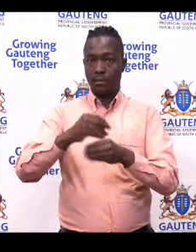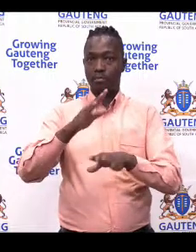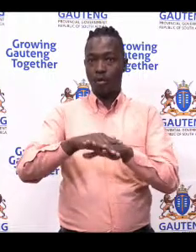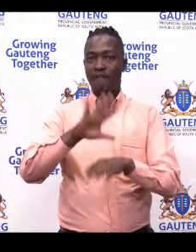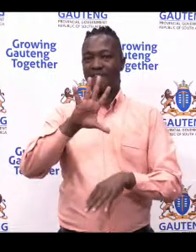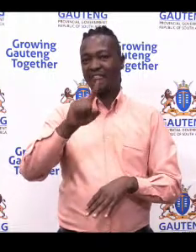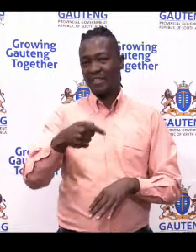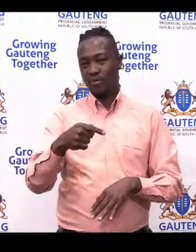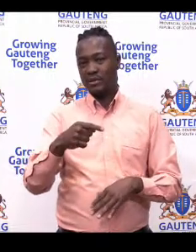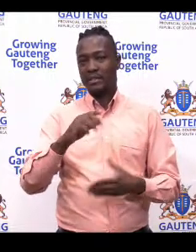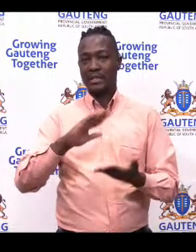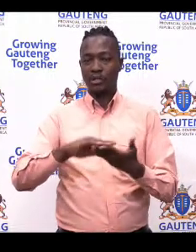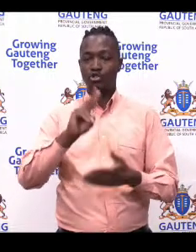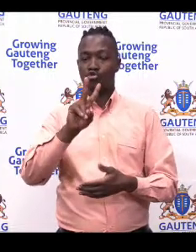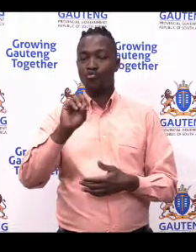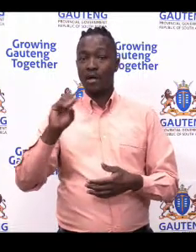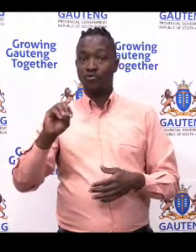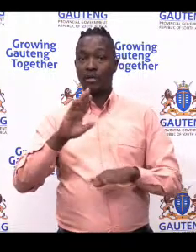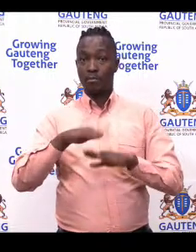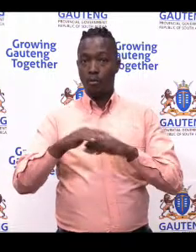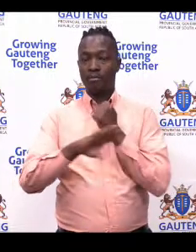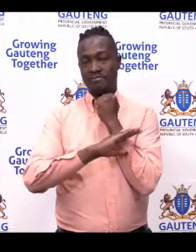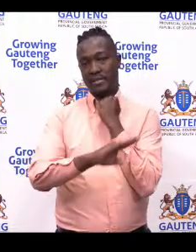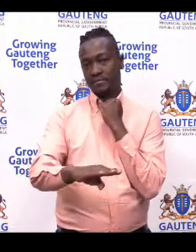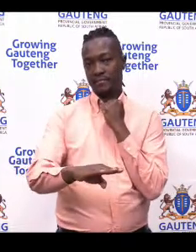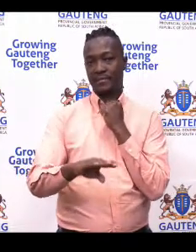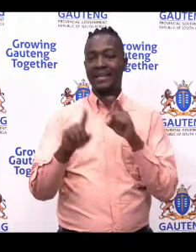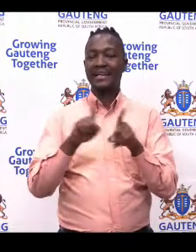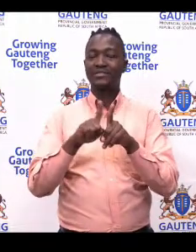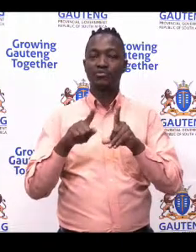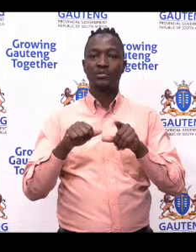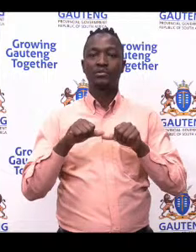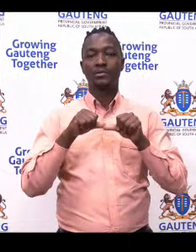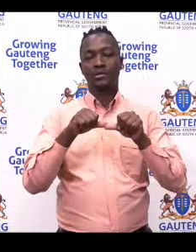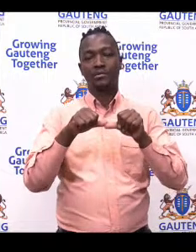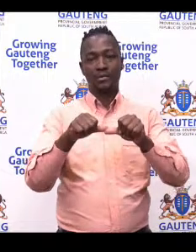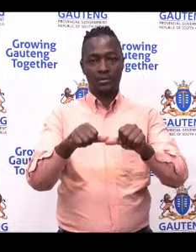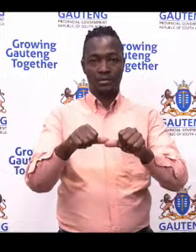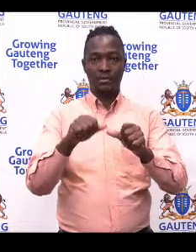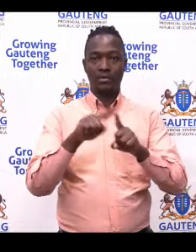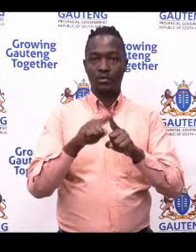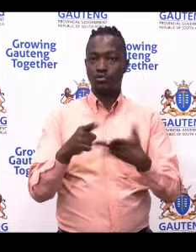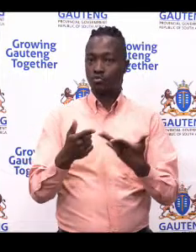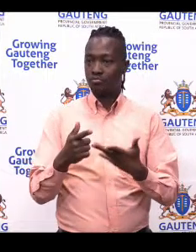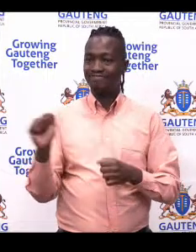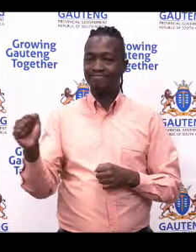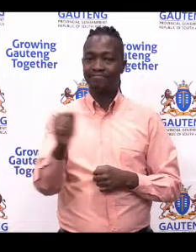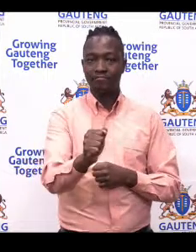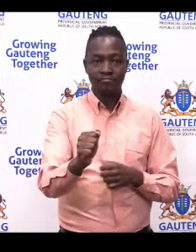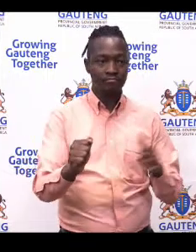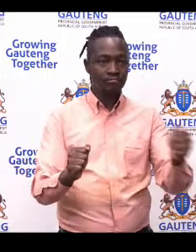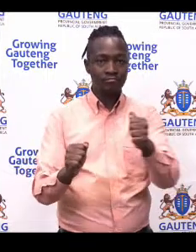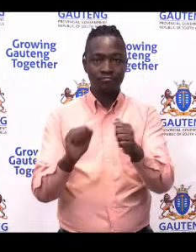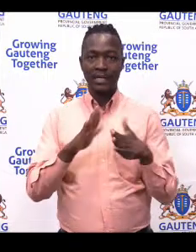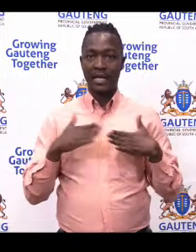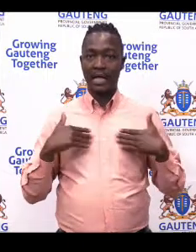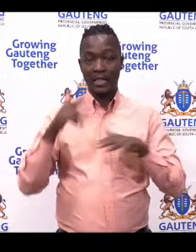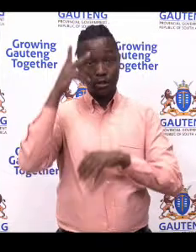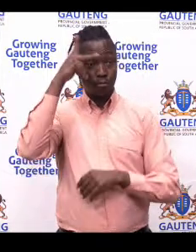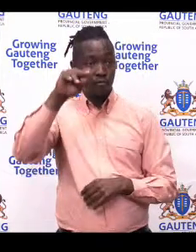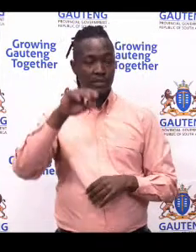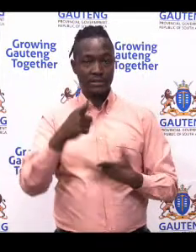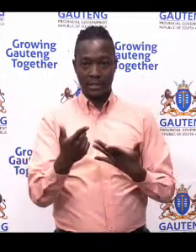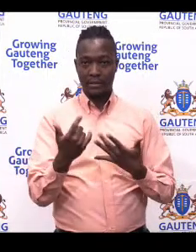5,200 more beds. And we are also continuing, like I've said to you, that we are continuing to appoint health professionals. We have